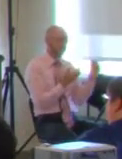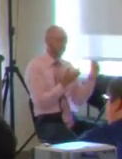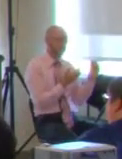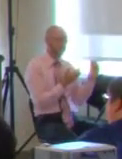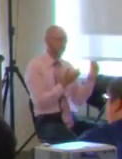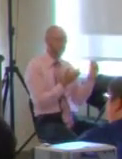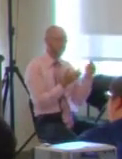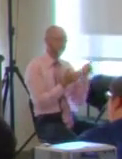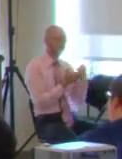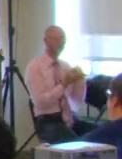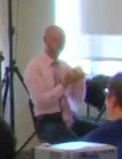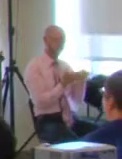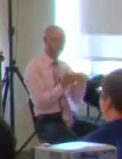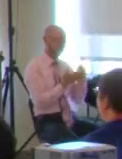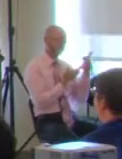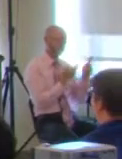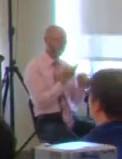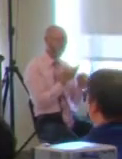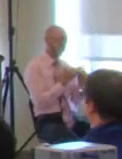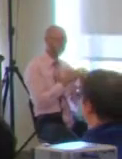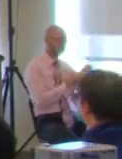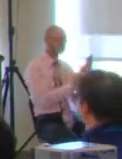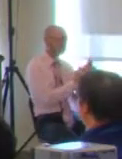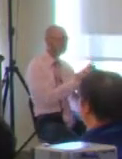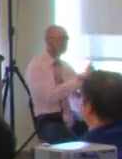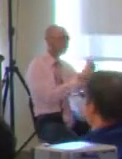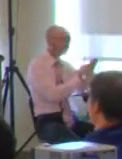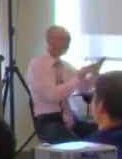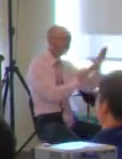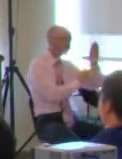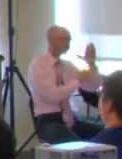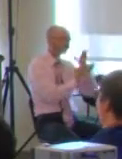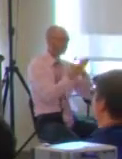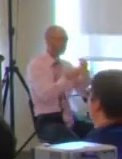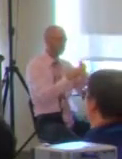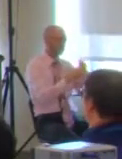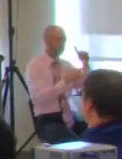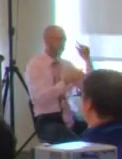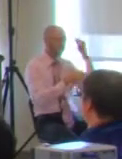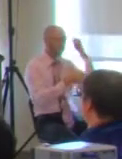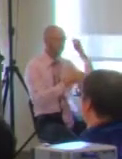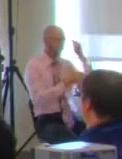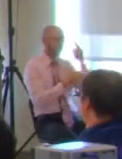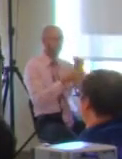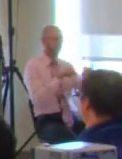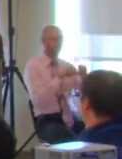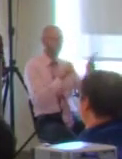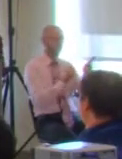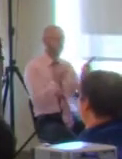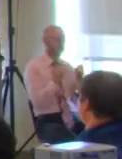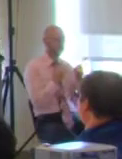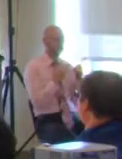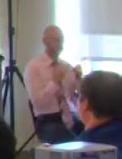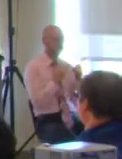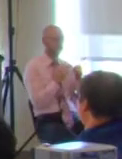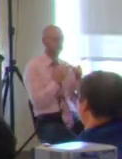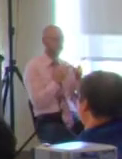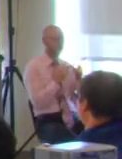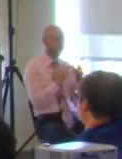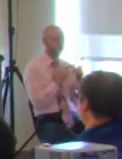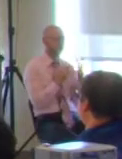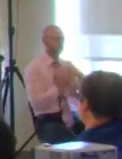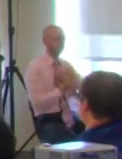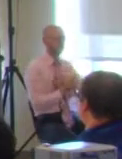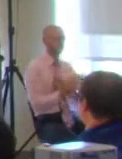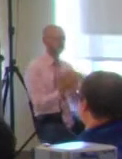strange places, some academic settings, some government settings, and I don't have a great list of all of the really special programs. That